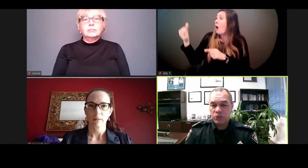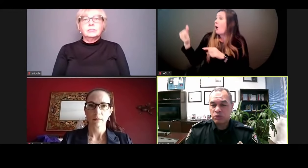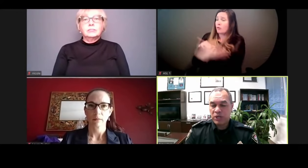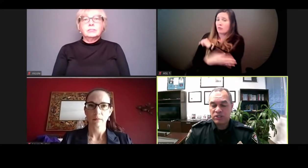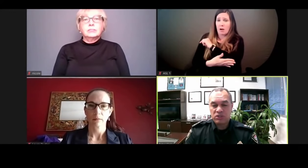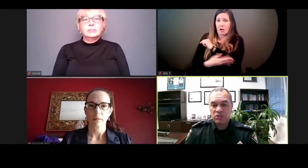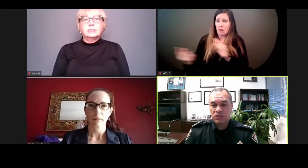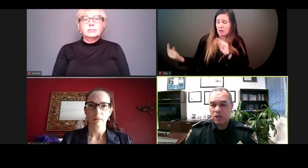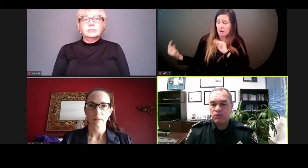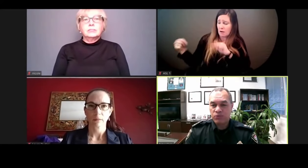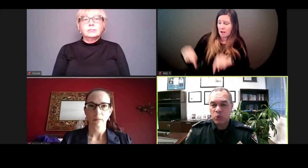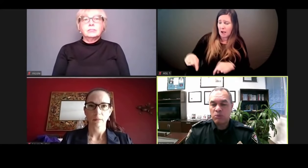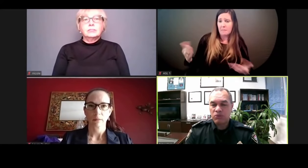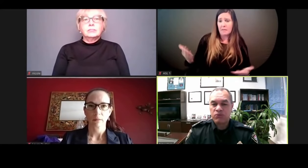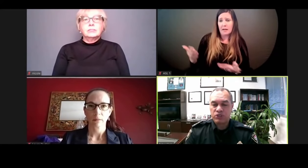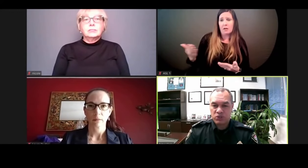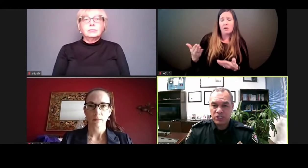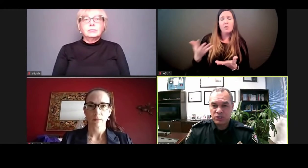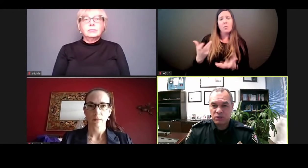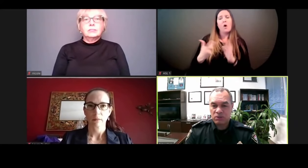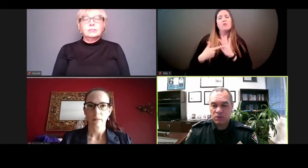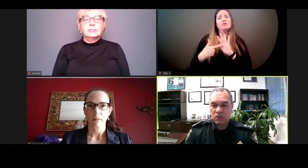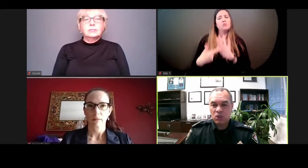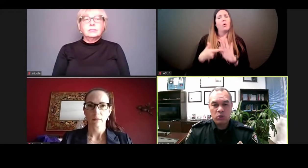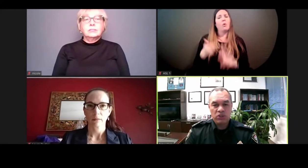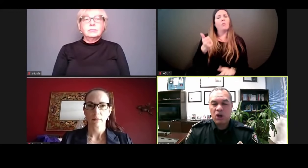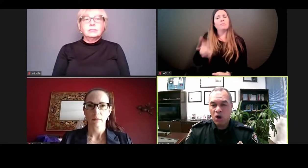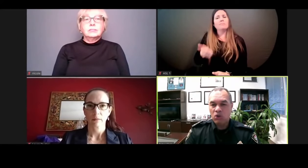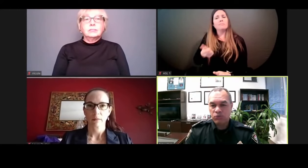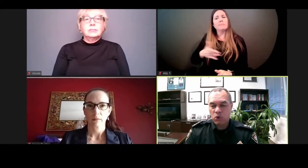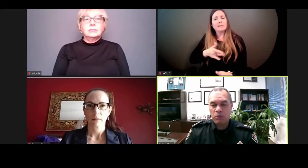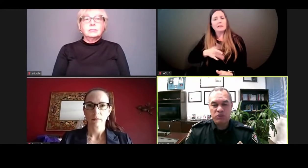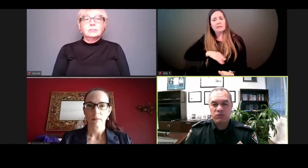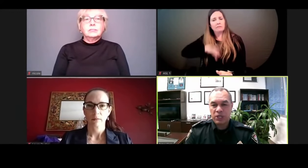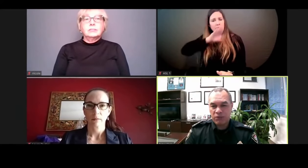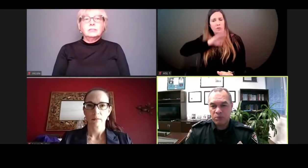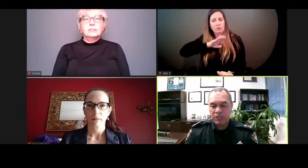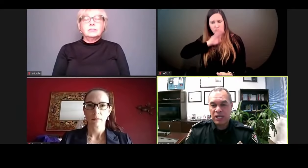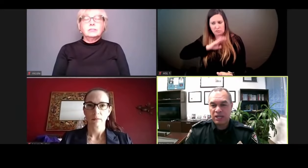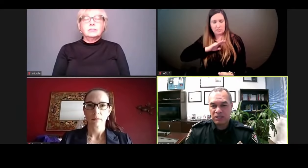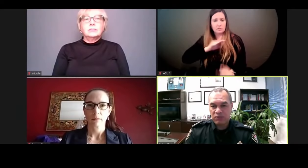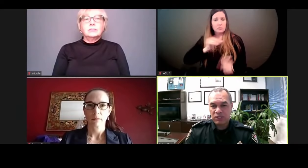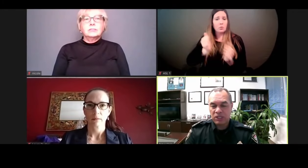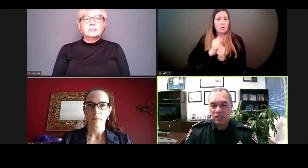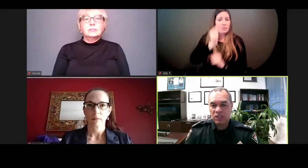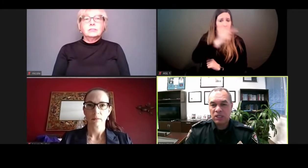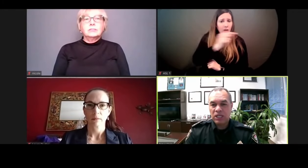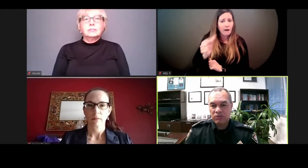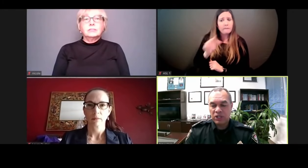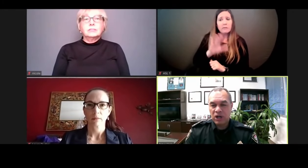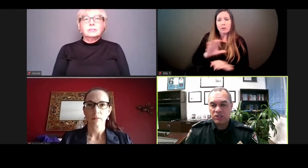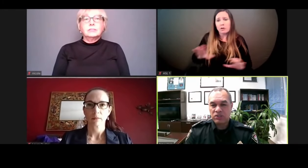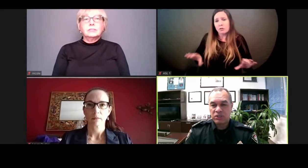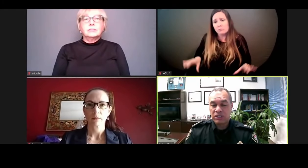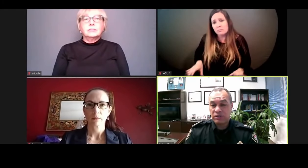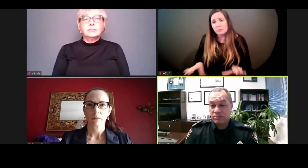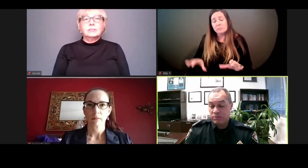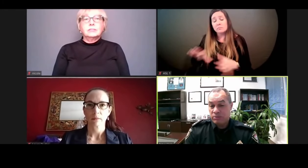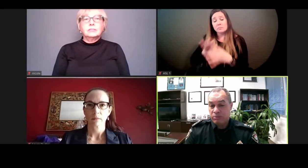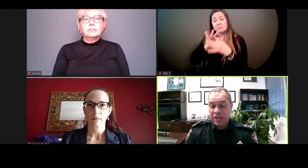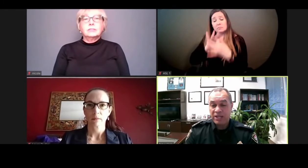to express some form of frustration with all forms of government activity in regards to